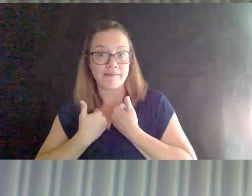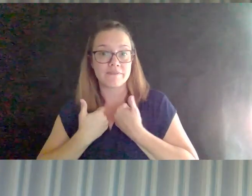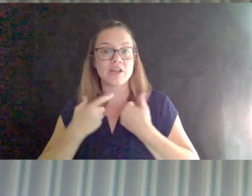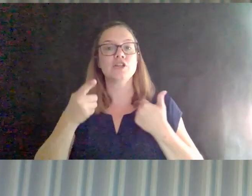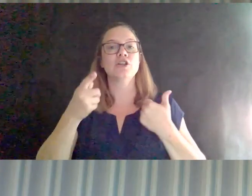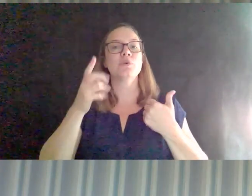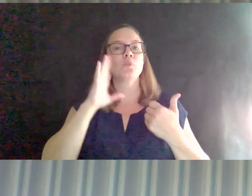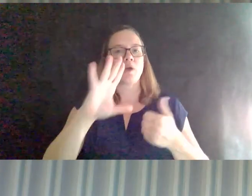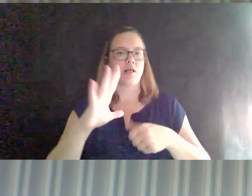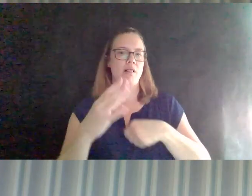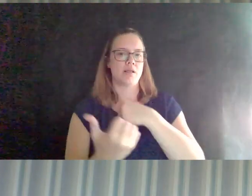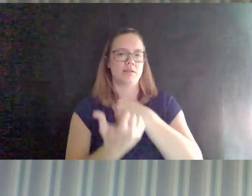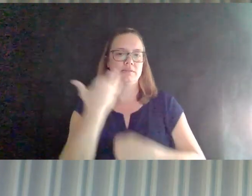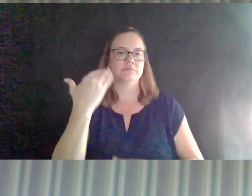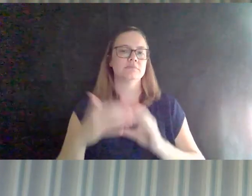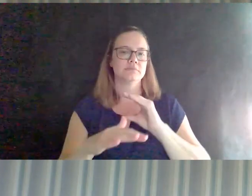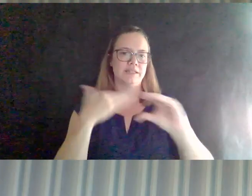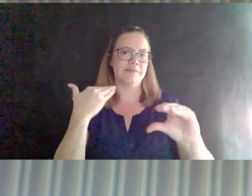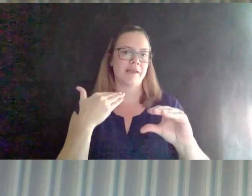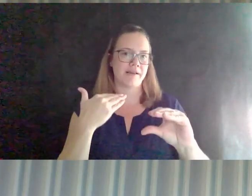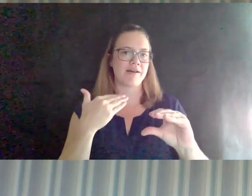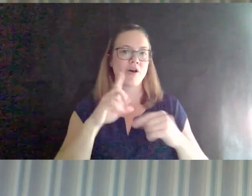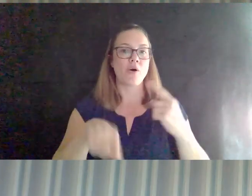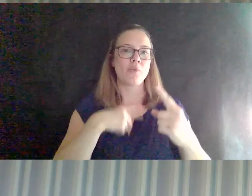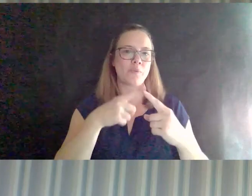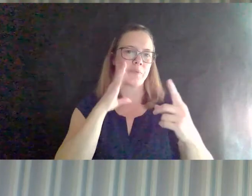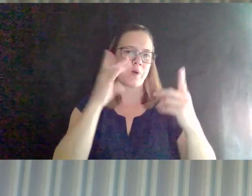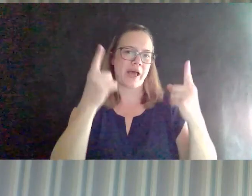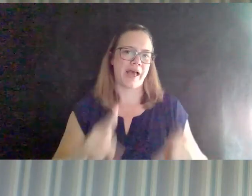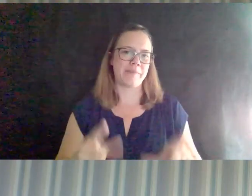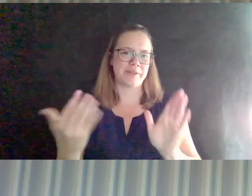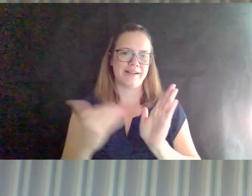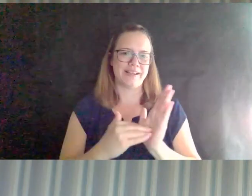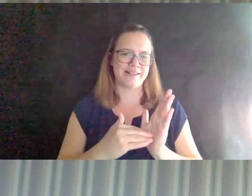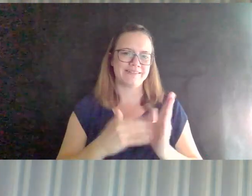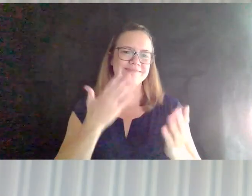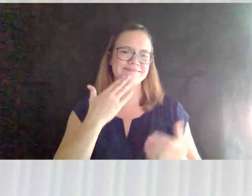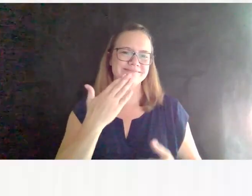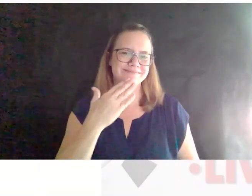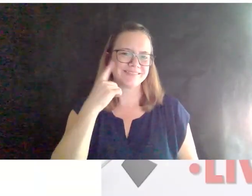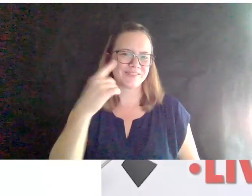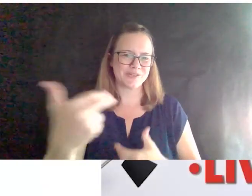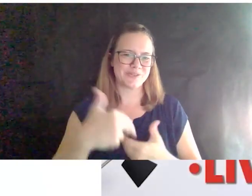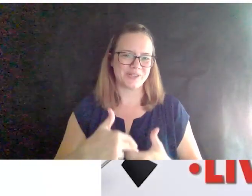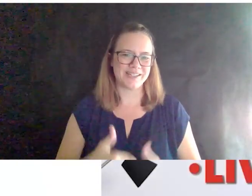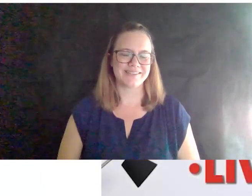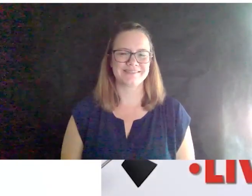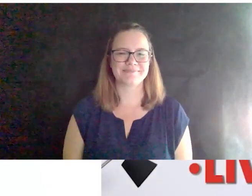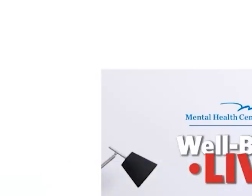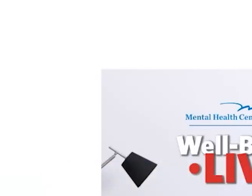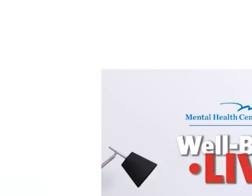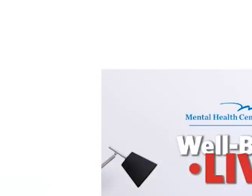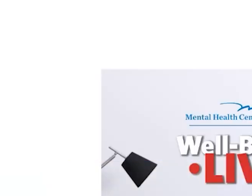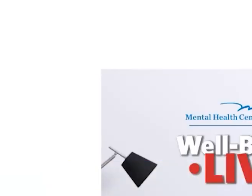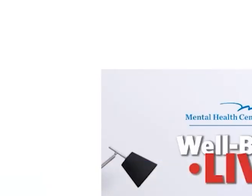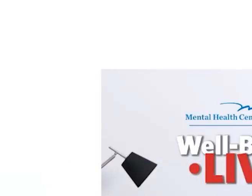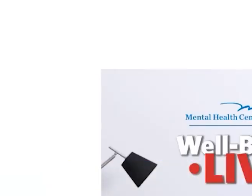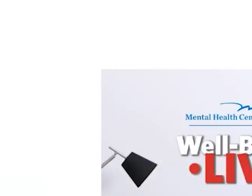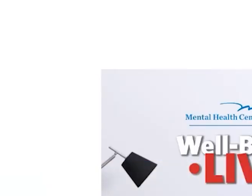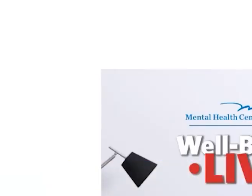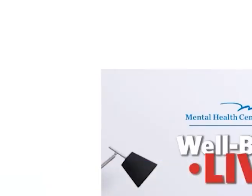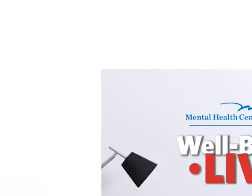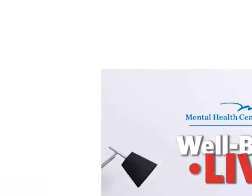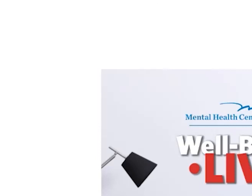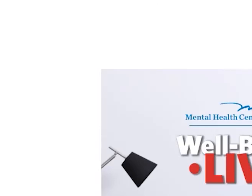more questions and topics for us to consider. We look forward to having you join us for the next Wellbeing Live. Thank you. Thank you.